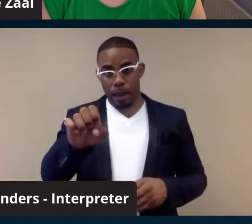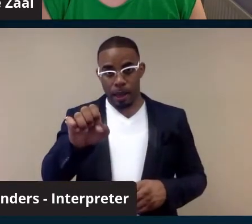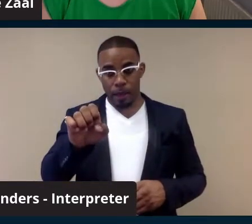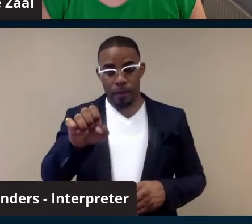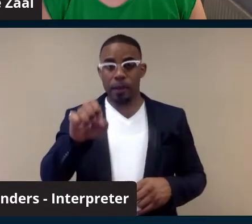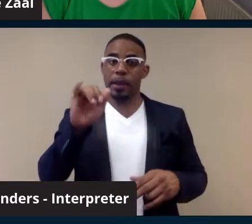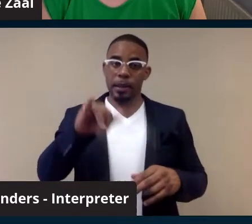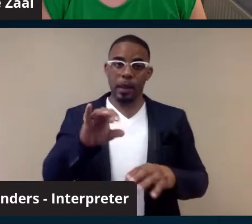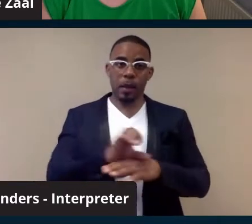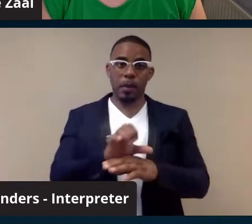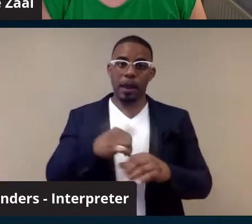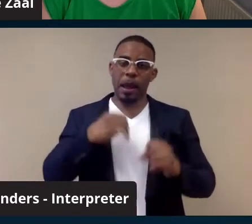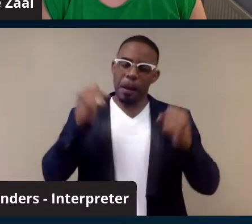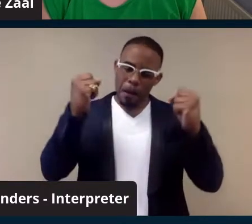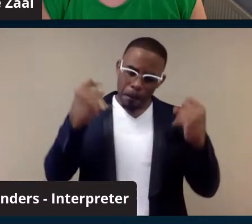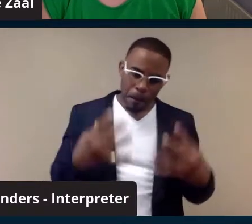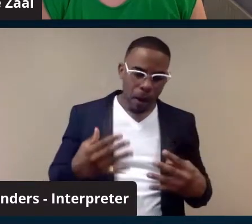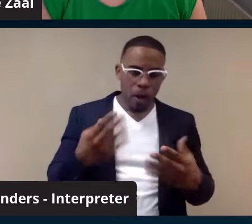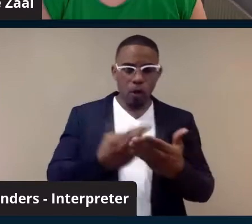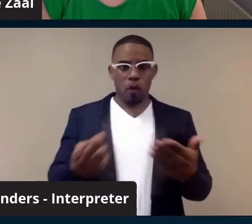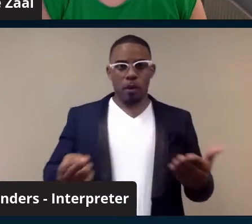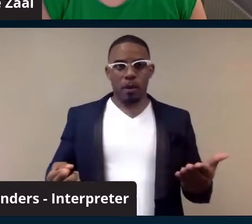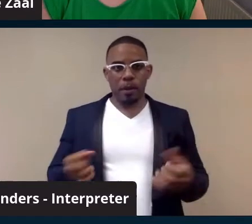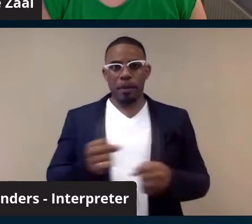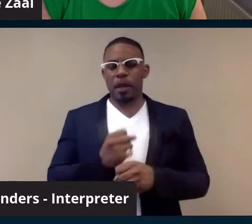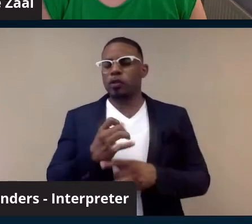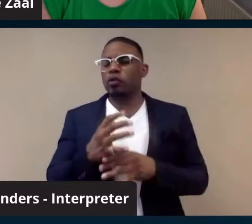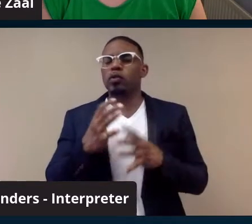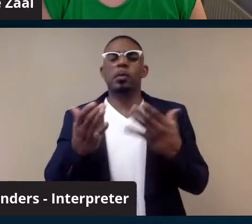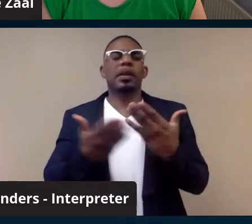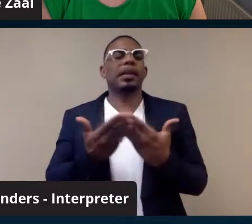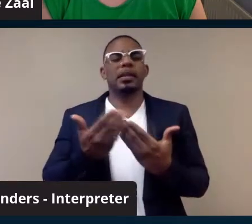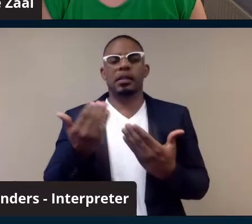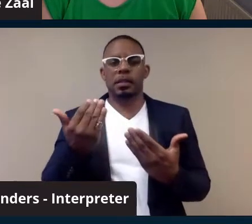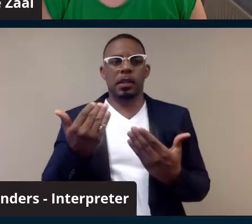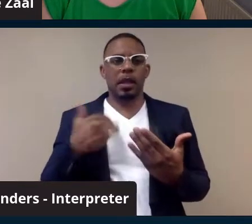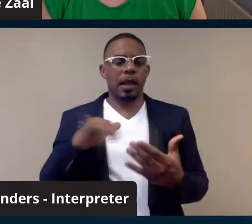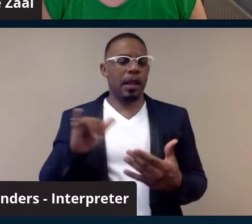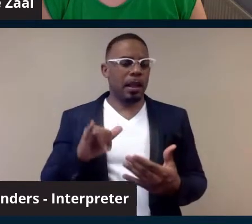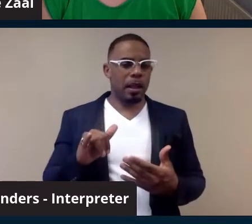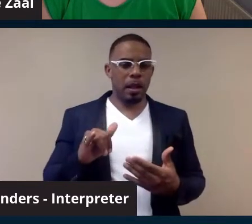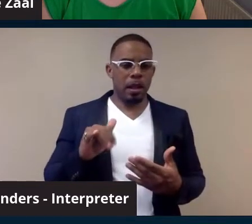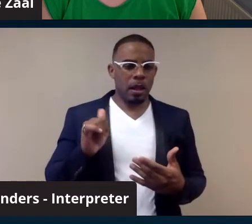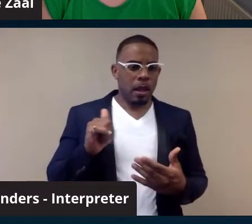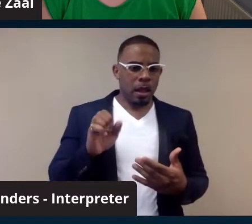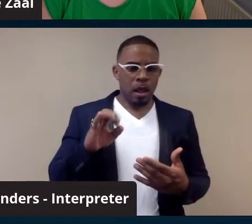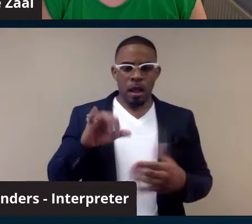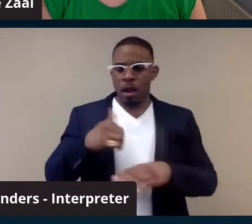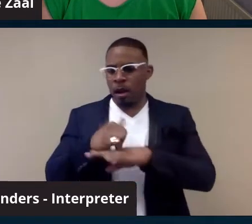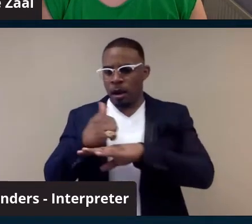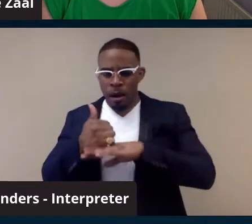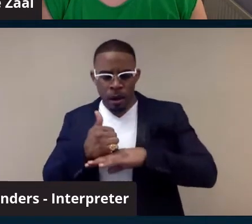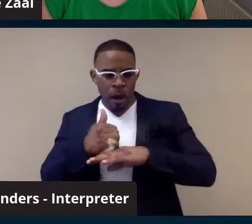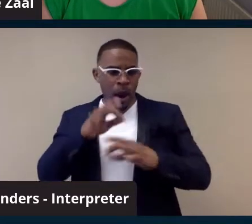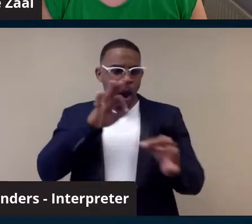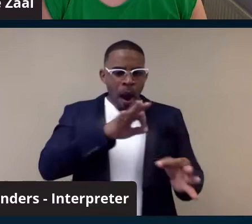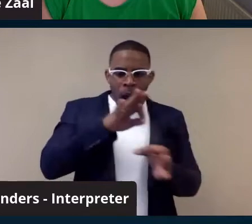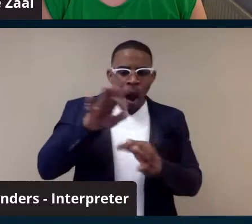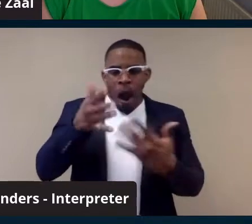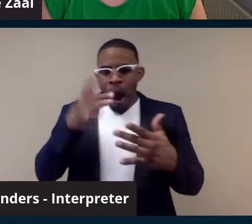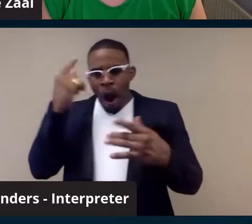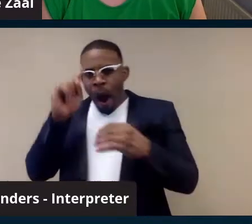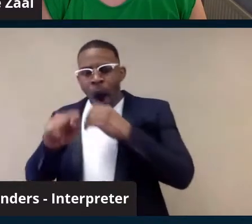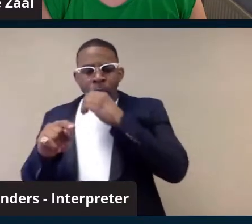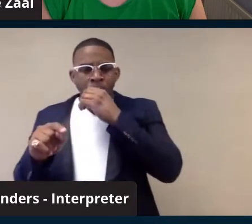this computer has tons of resource, making it so much easy, has like tons of, setup and configurations already for